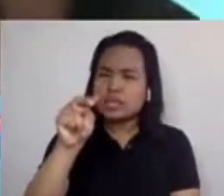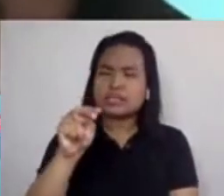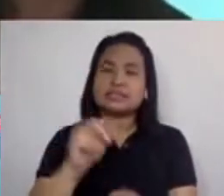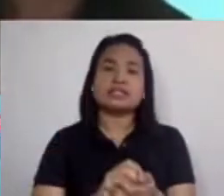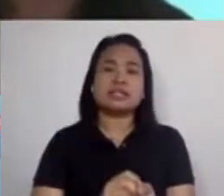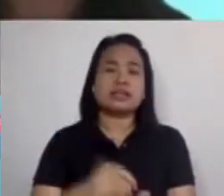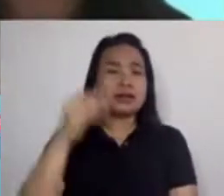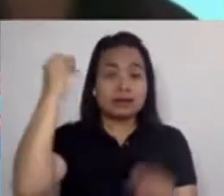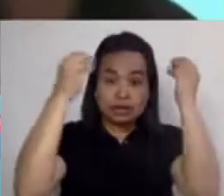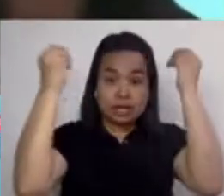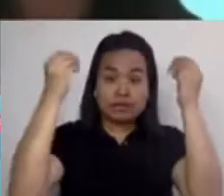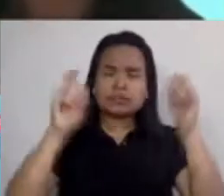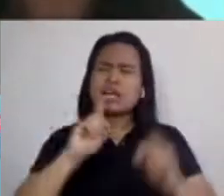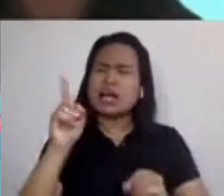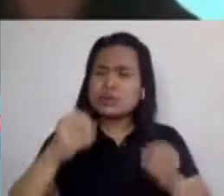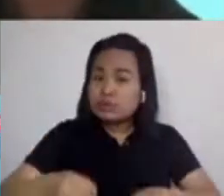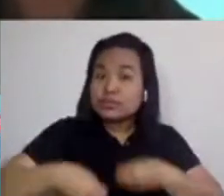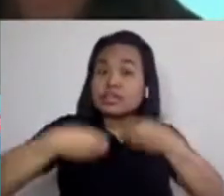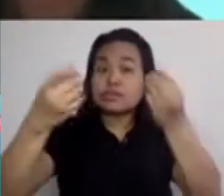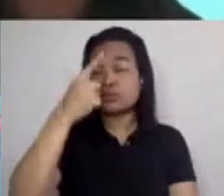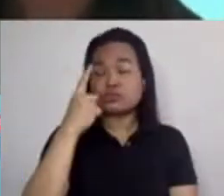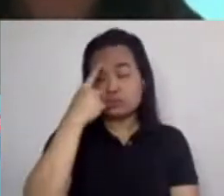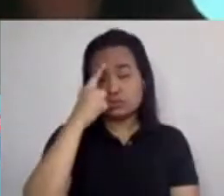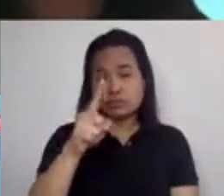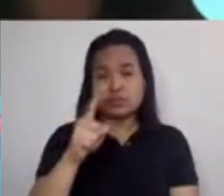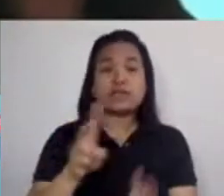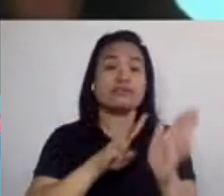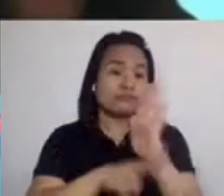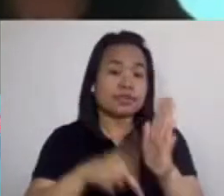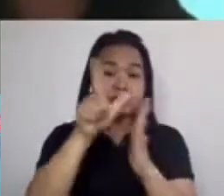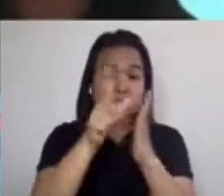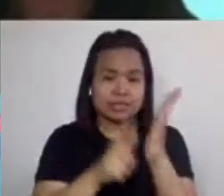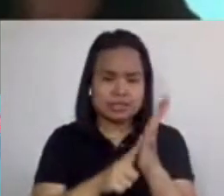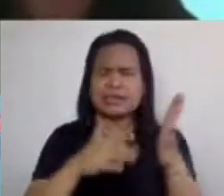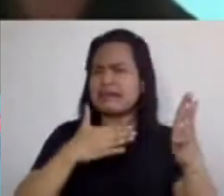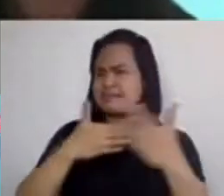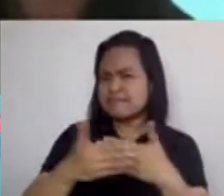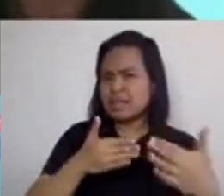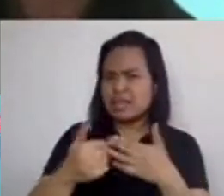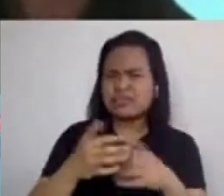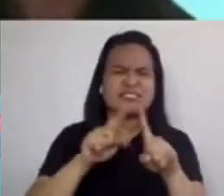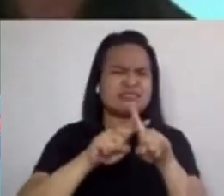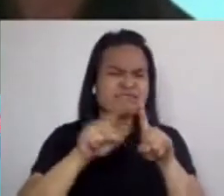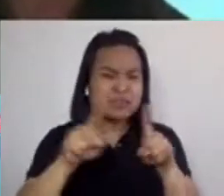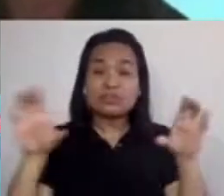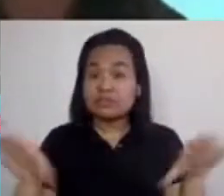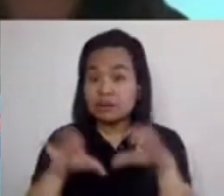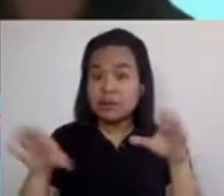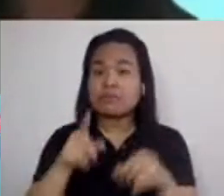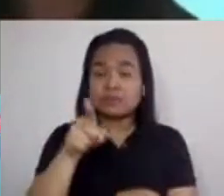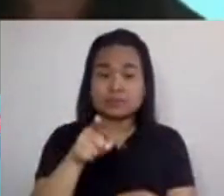to the video lesson. Because again, given that you are performing different functions, but you are still a full-time